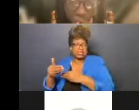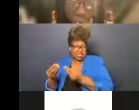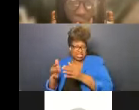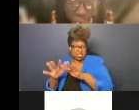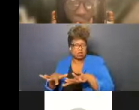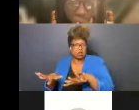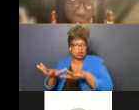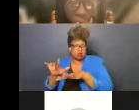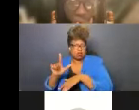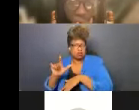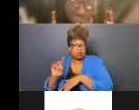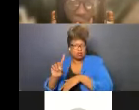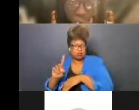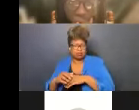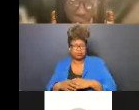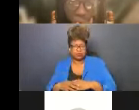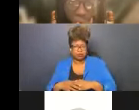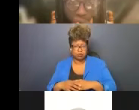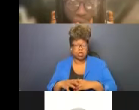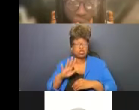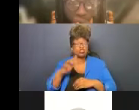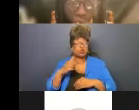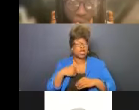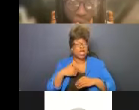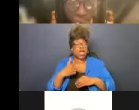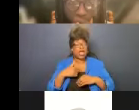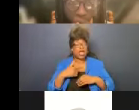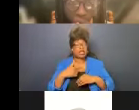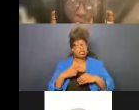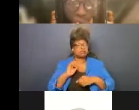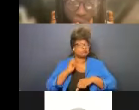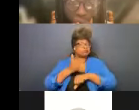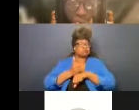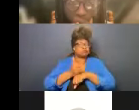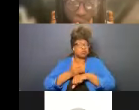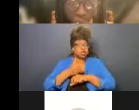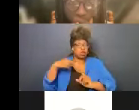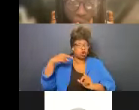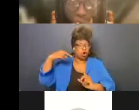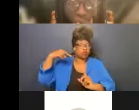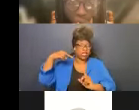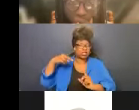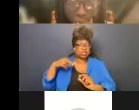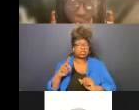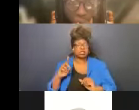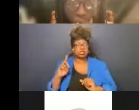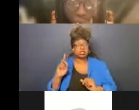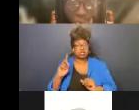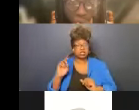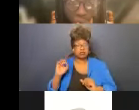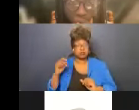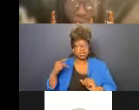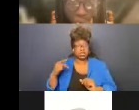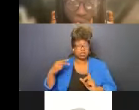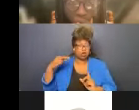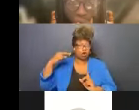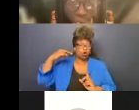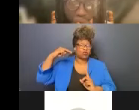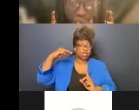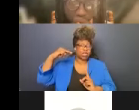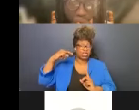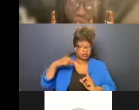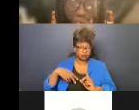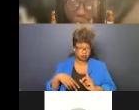there was an oversight mechanism they were petitioning the DEP to do,